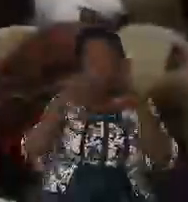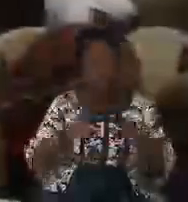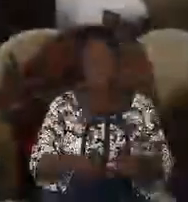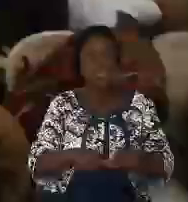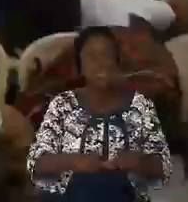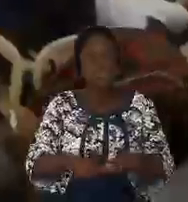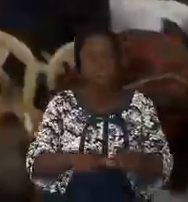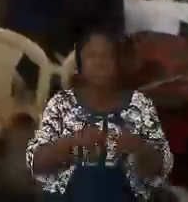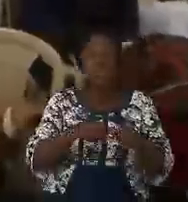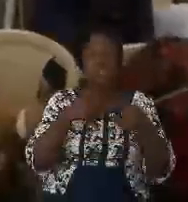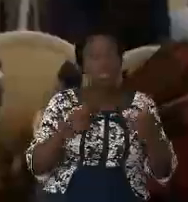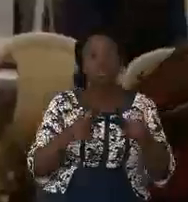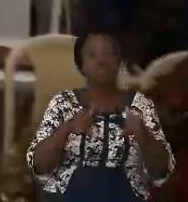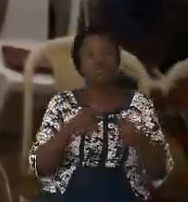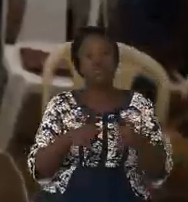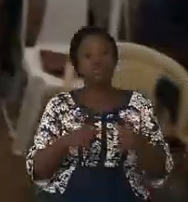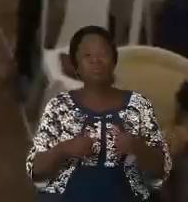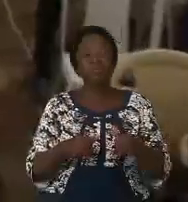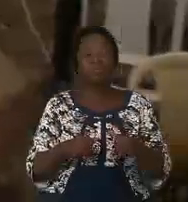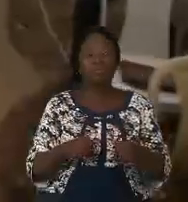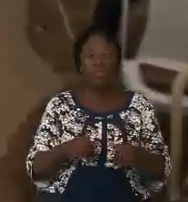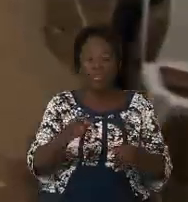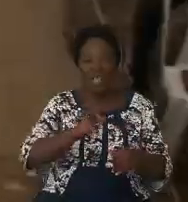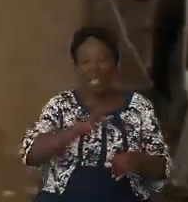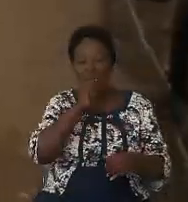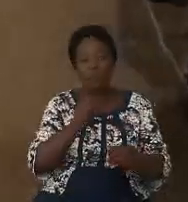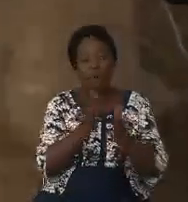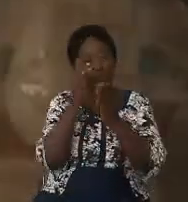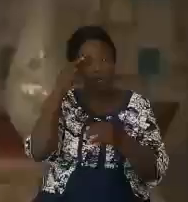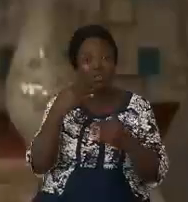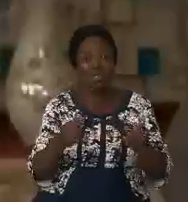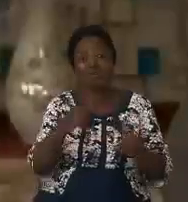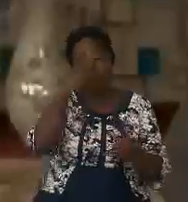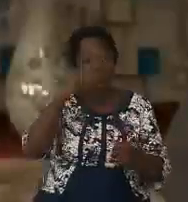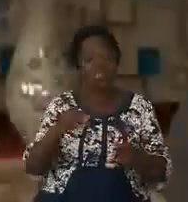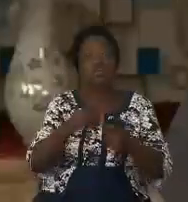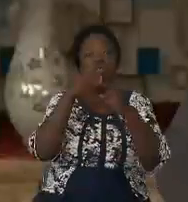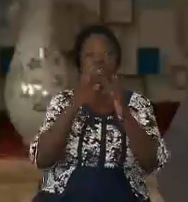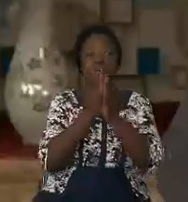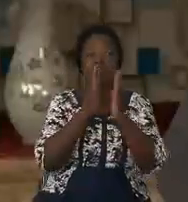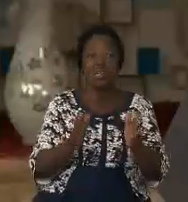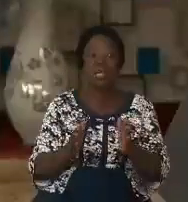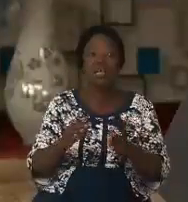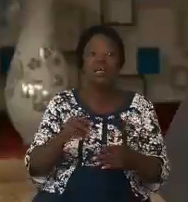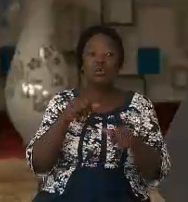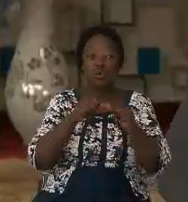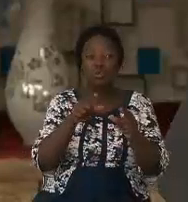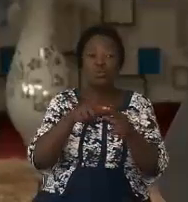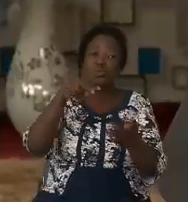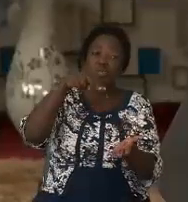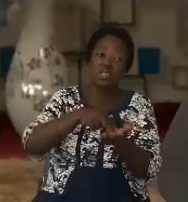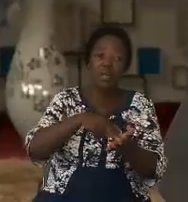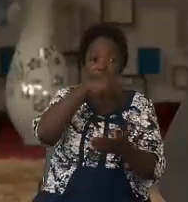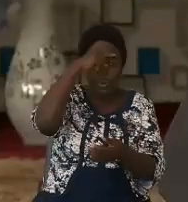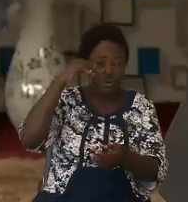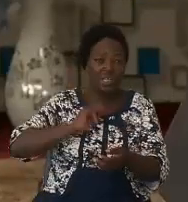come and I come to stay. Keep on standing. I'm praying for you now. It's a special prayer. Keep on standing. I'm